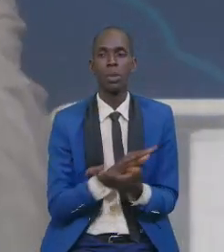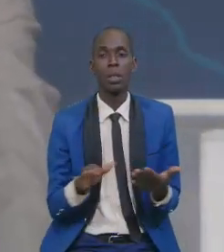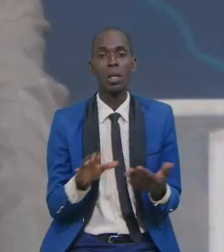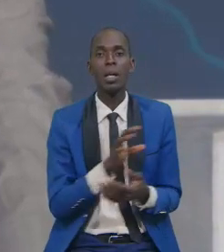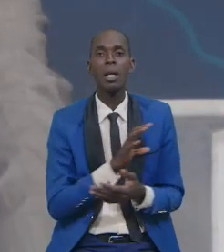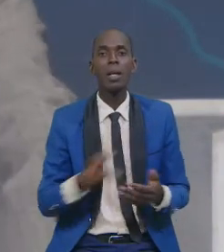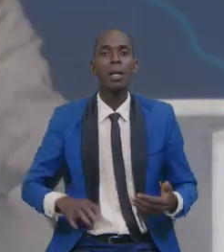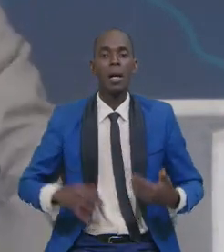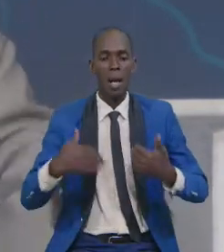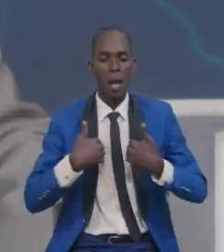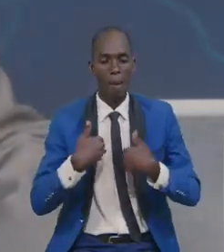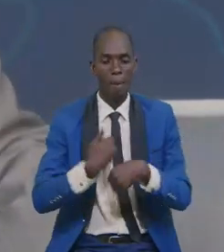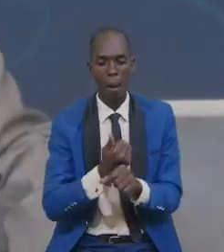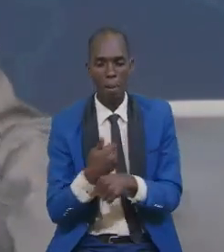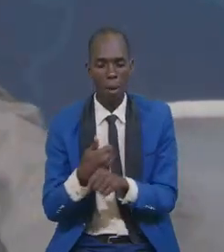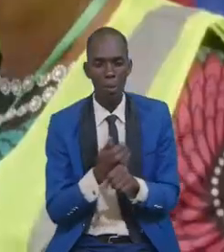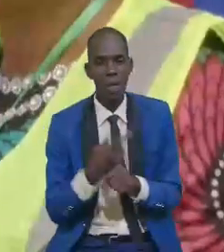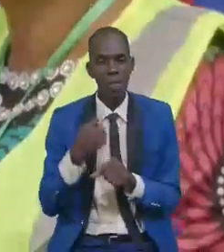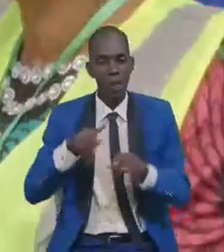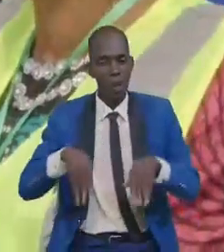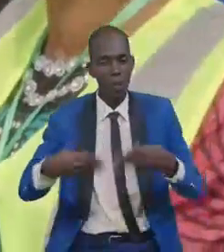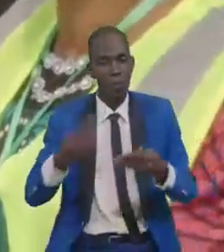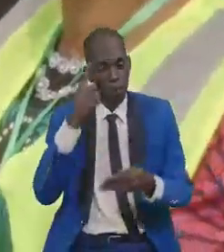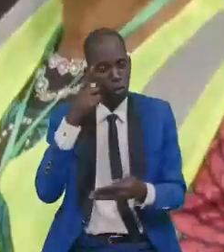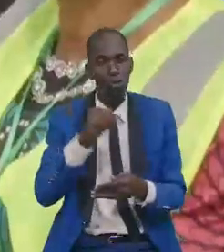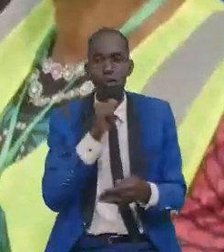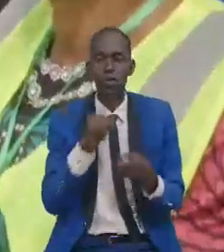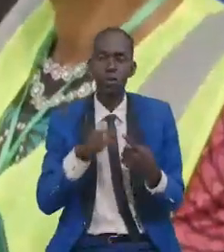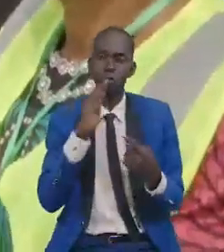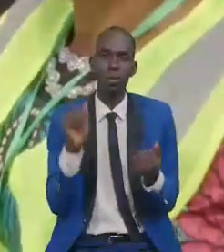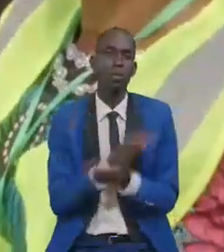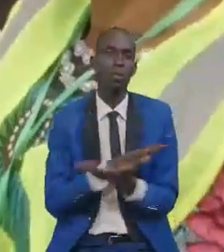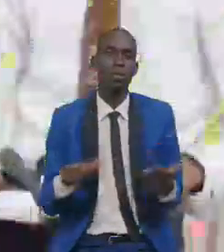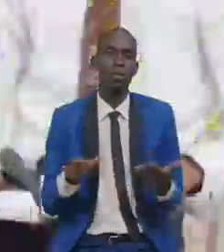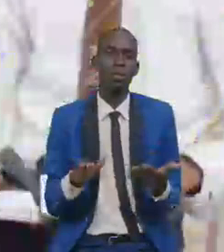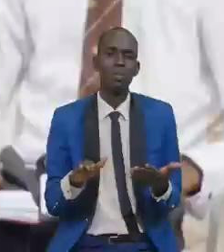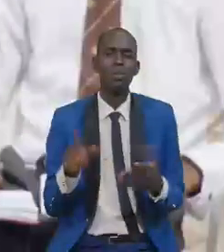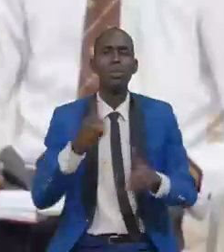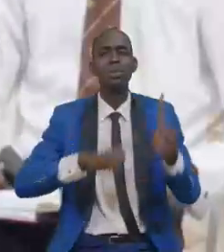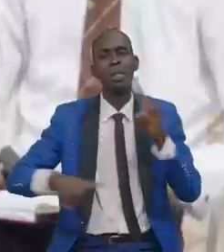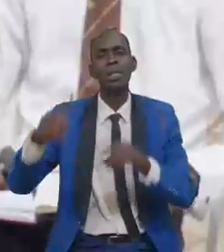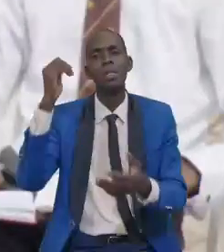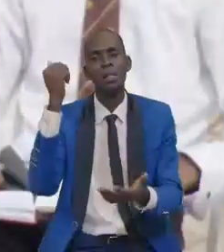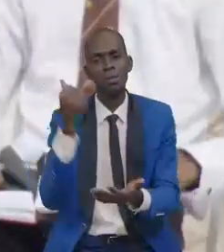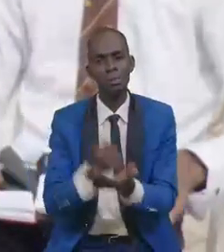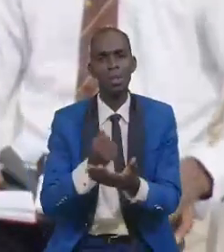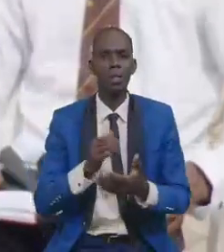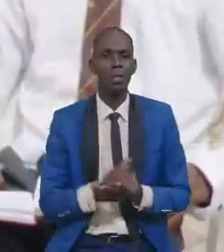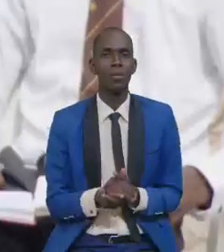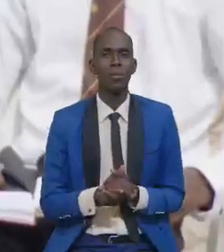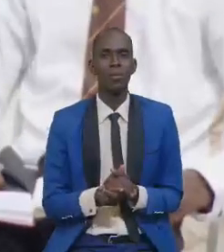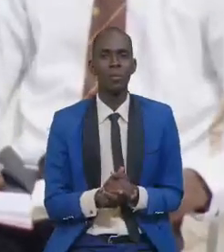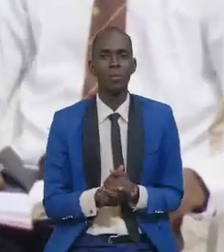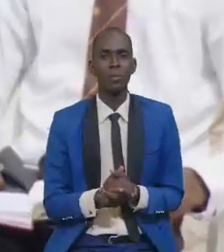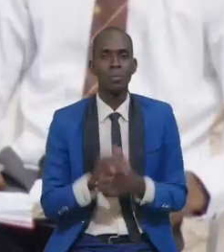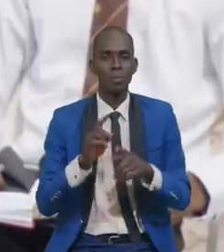the provision that you will not perish. Amen. Amen. Amen. But have